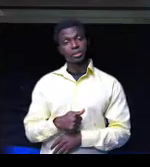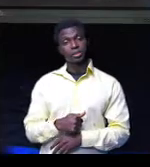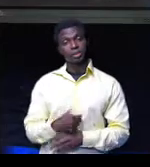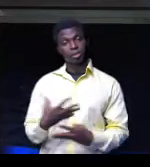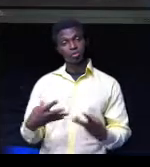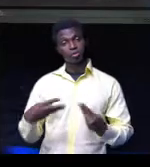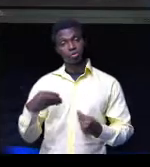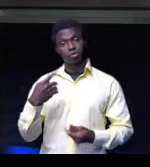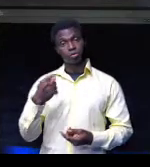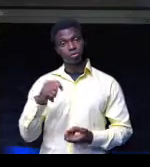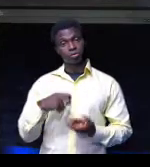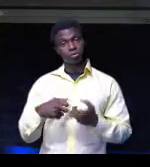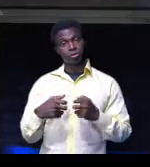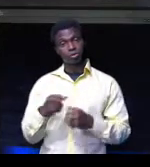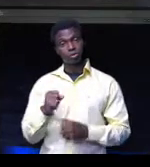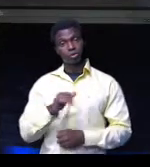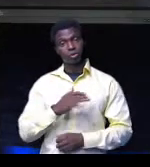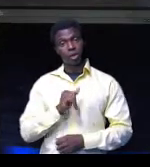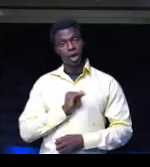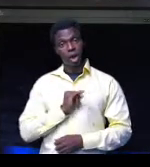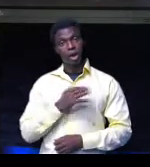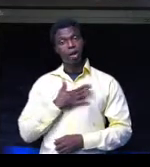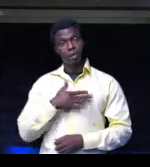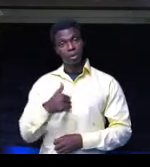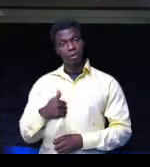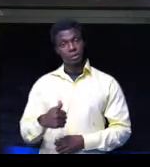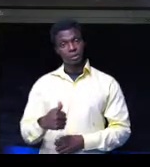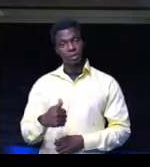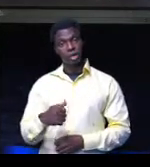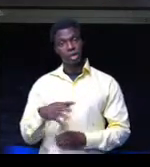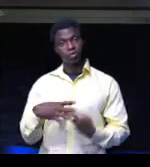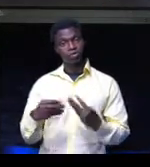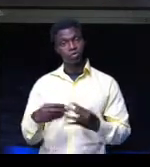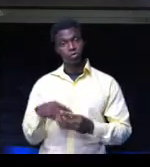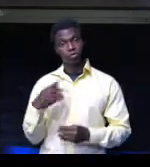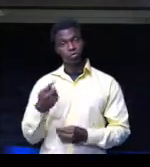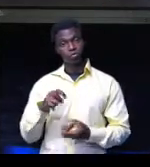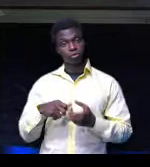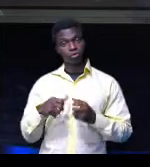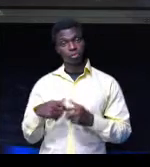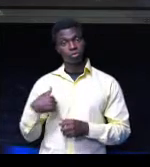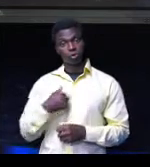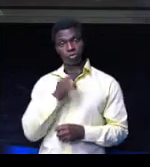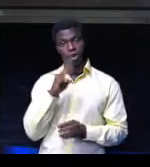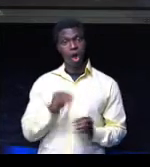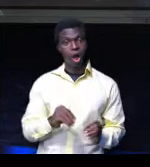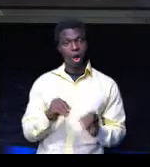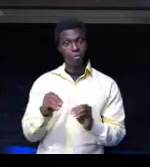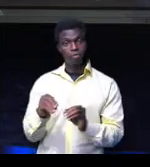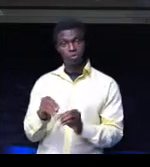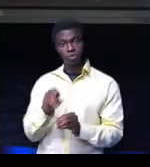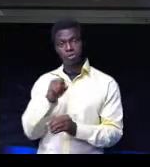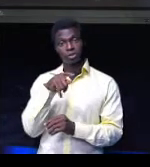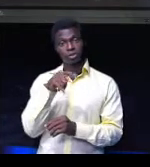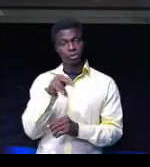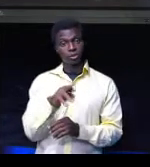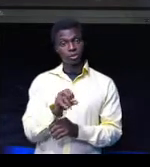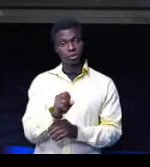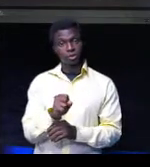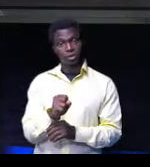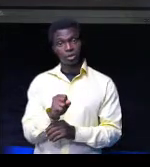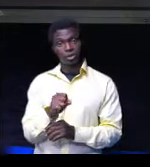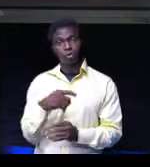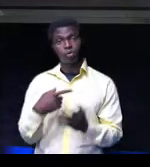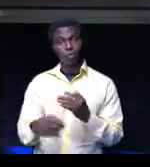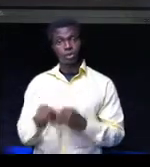myself solved the problems. I myself solved the problem. We are putting stress, we are